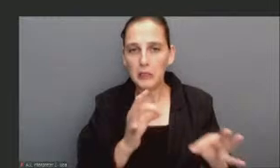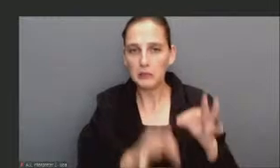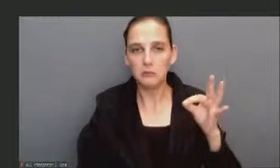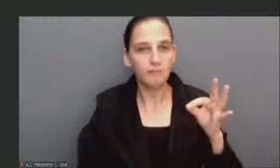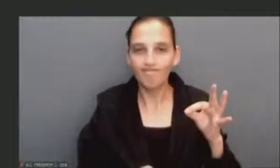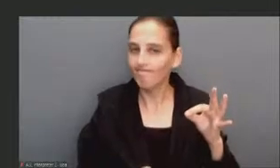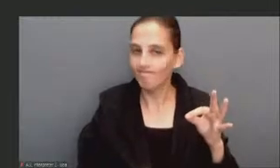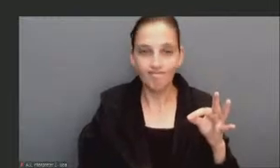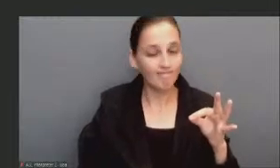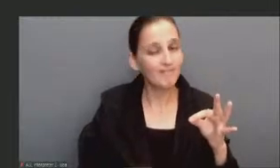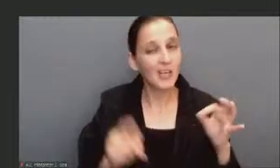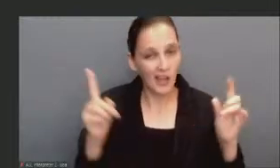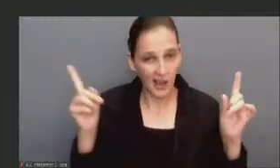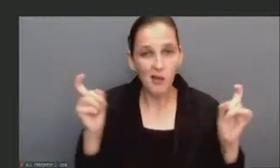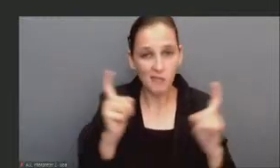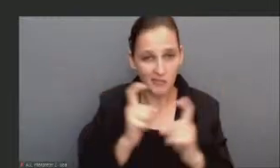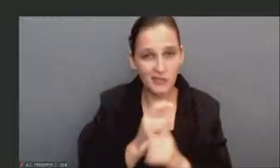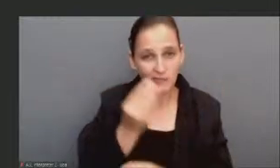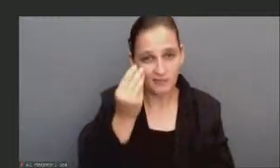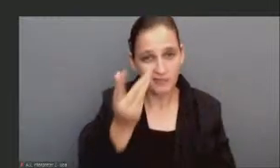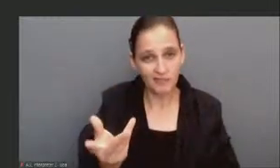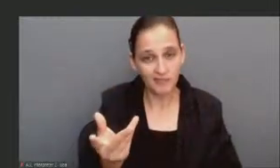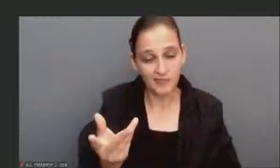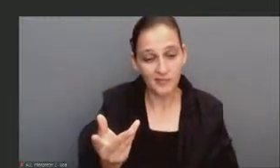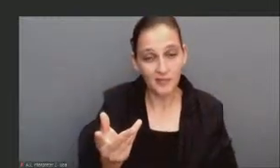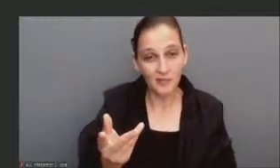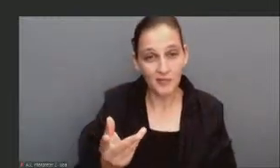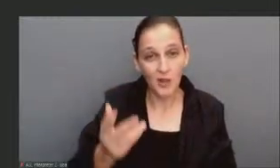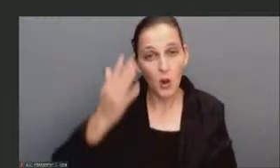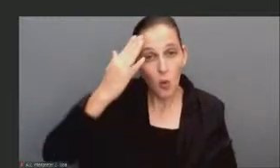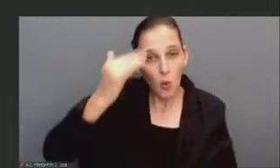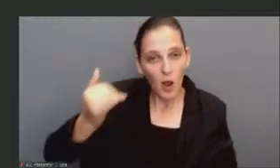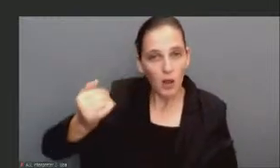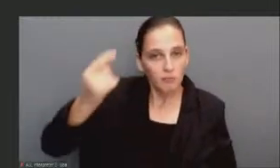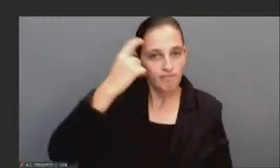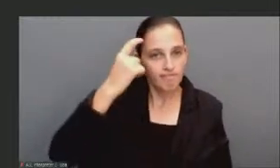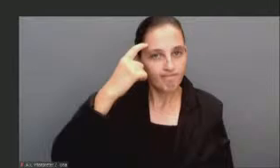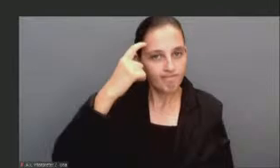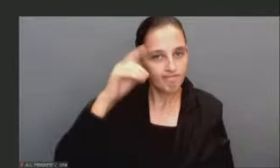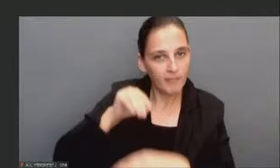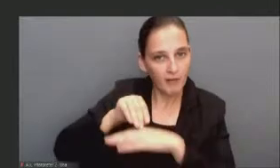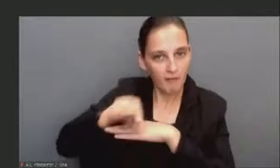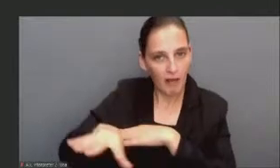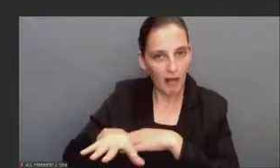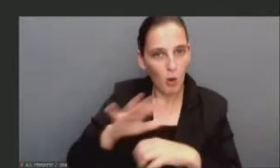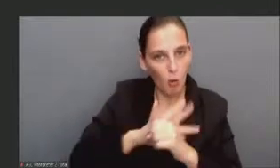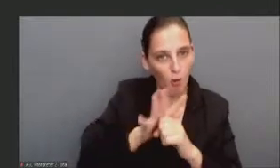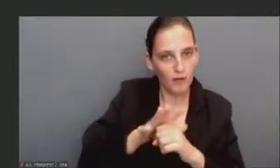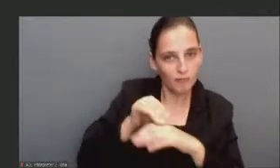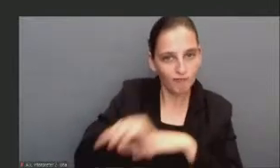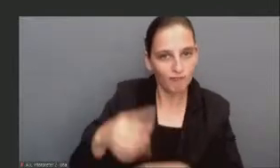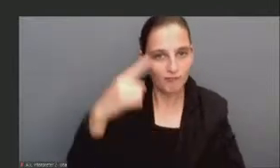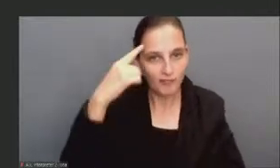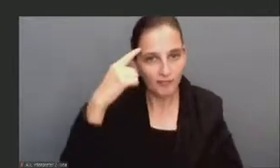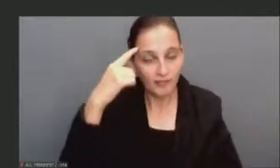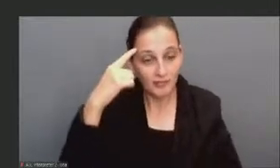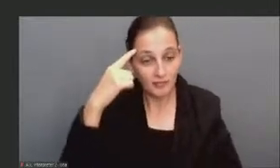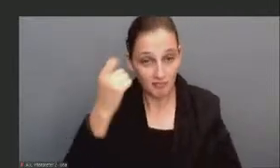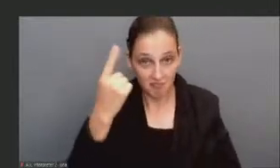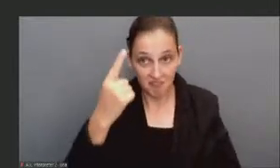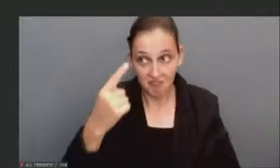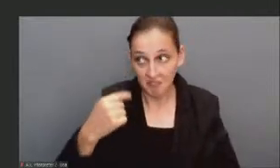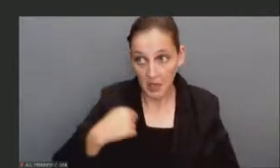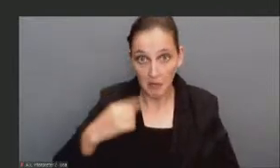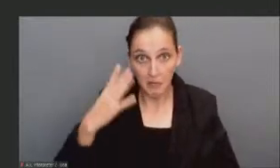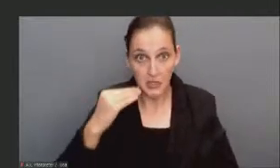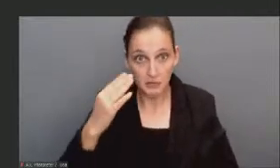I say that because of the neurological impacts that COVID has. I am someone who is living with those